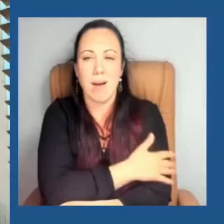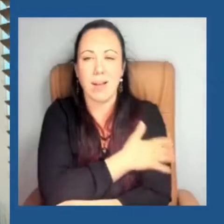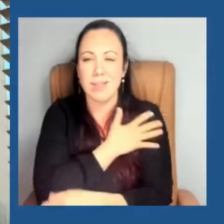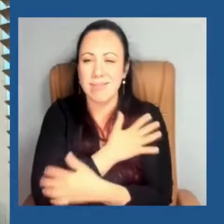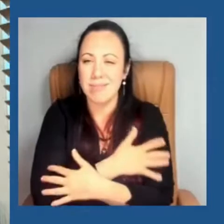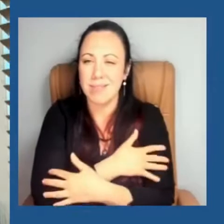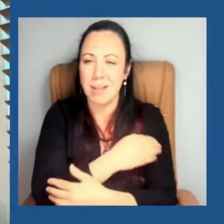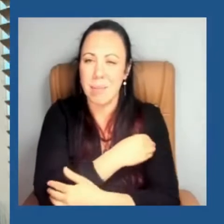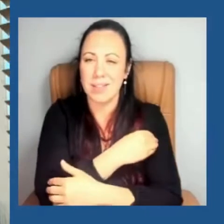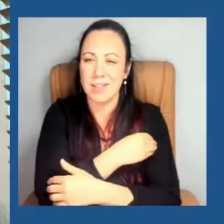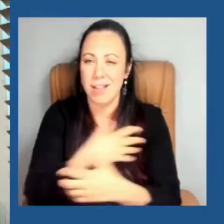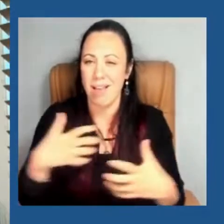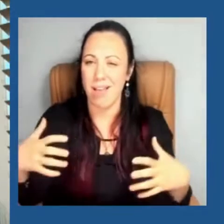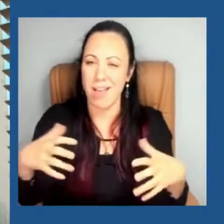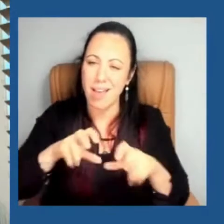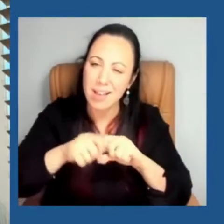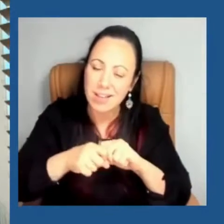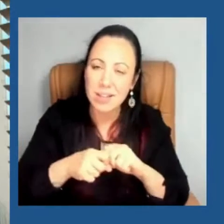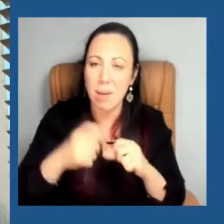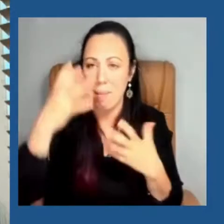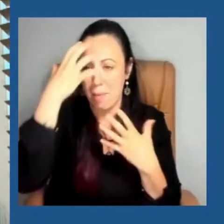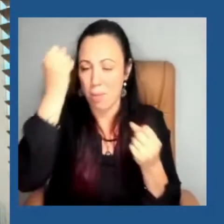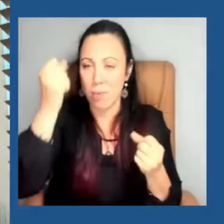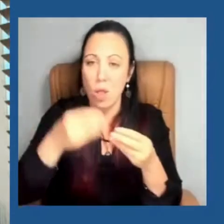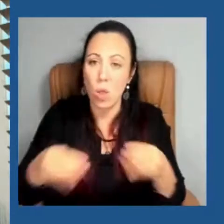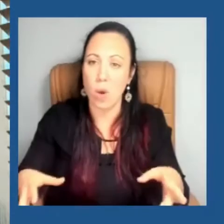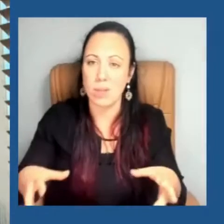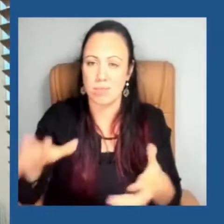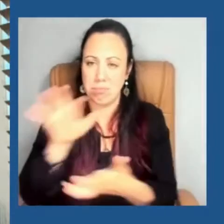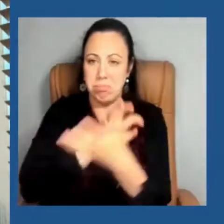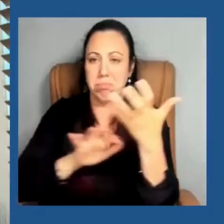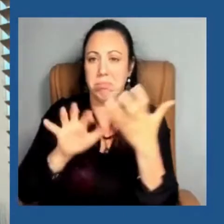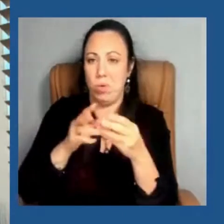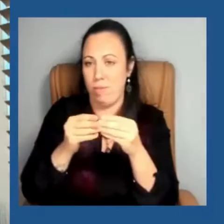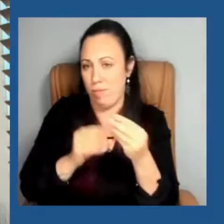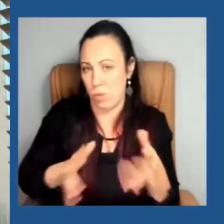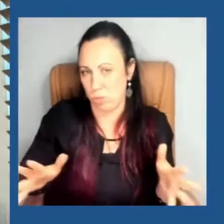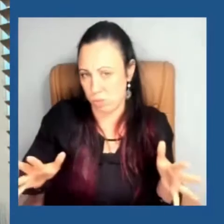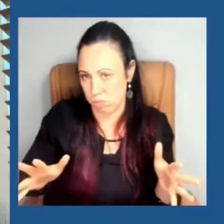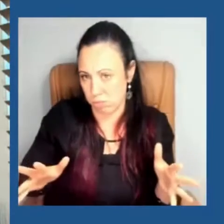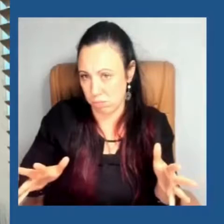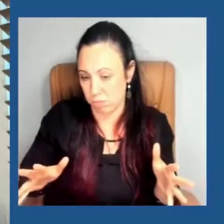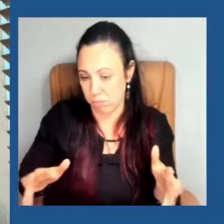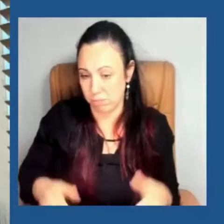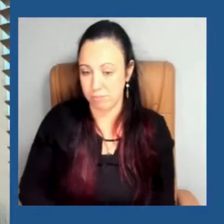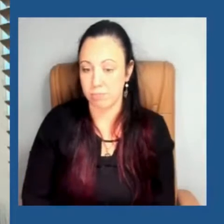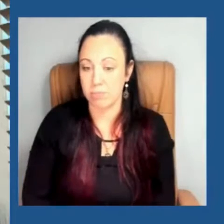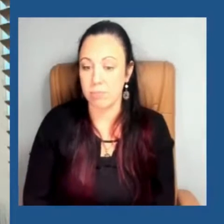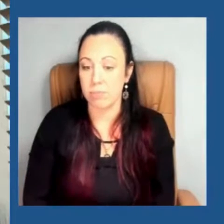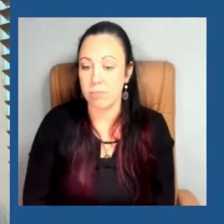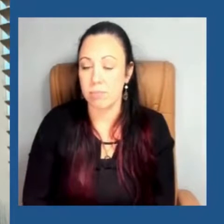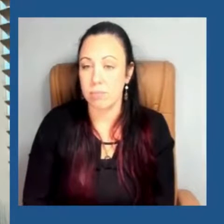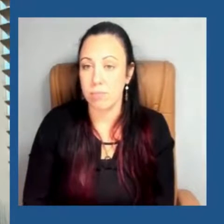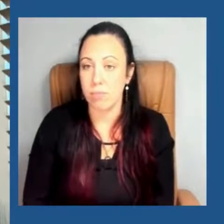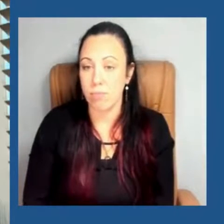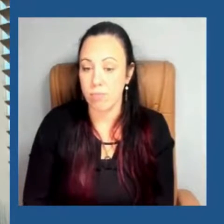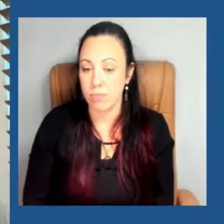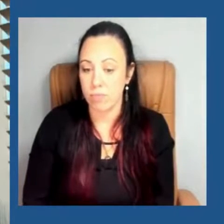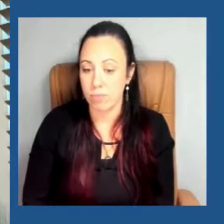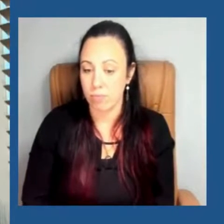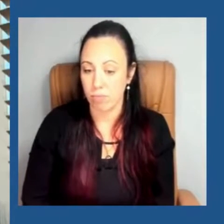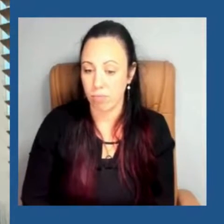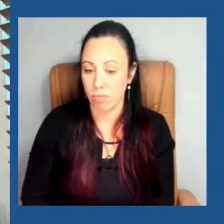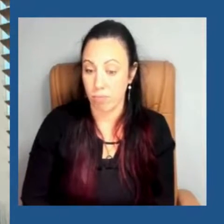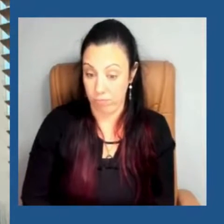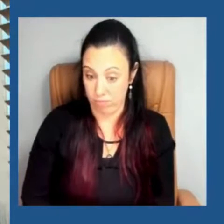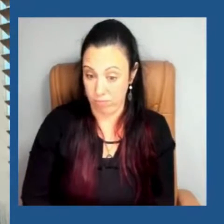memory loss, and disorientation or confusion. Some patients may experience memory loss, especially for memories